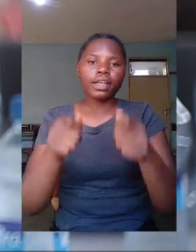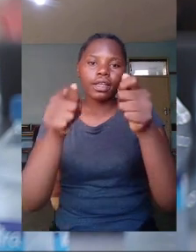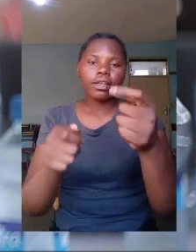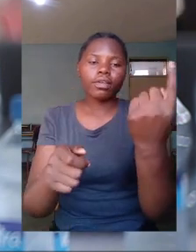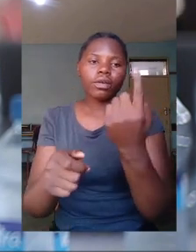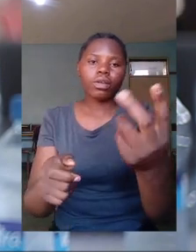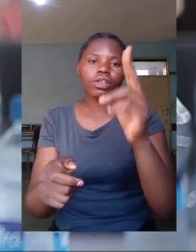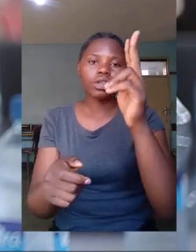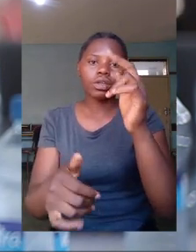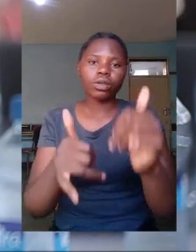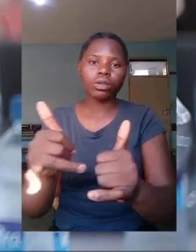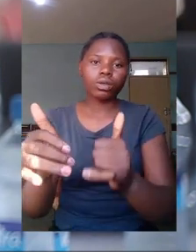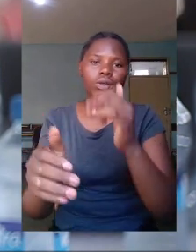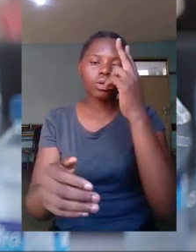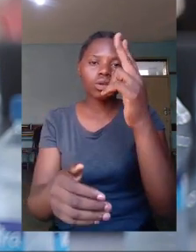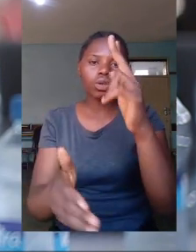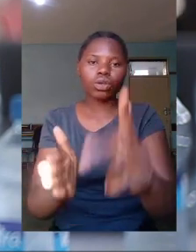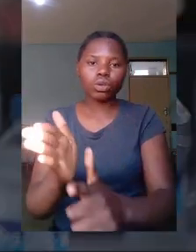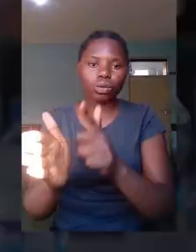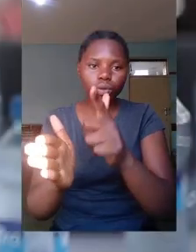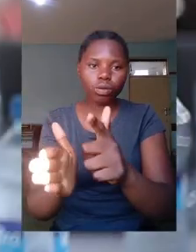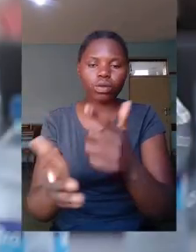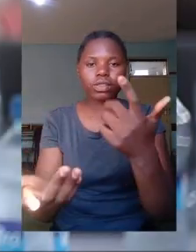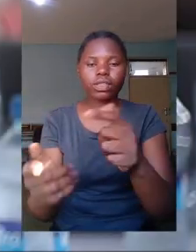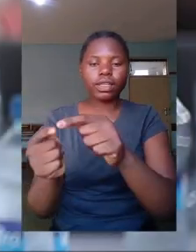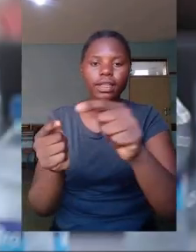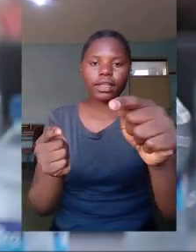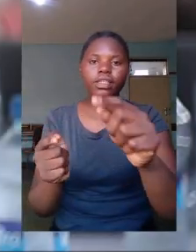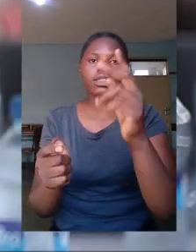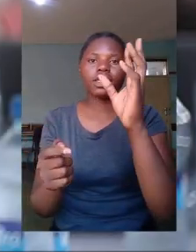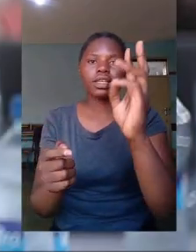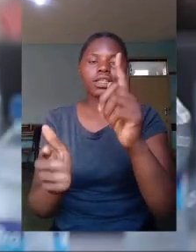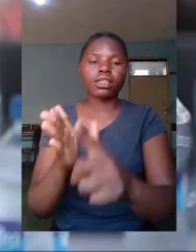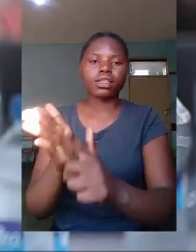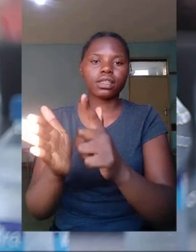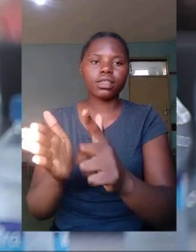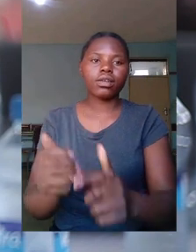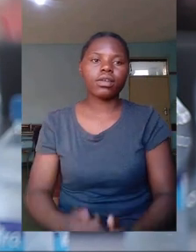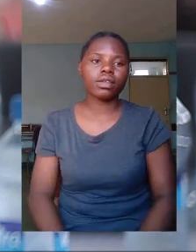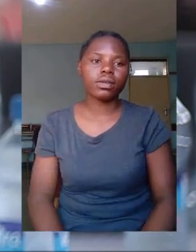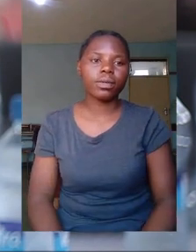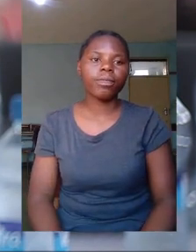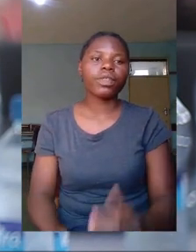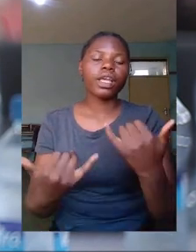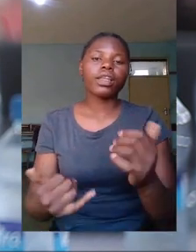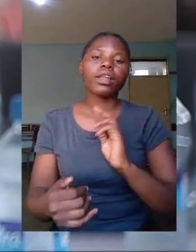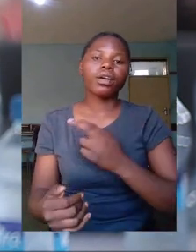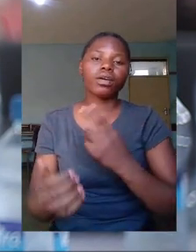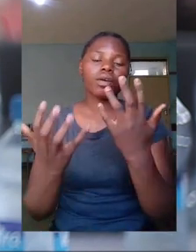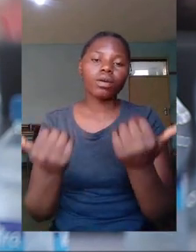for the next 2 hours and for the next 6 hours. This is impact-based nowcasting, so we want to know